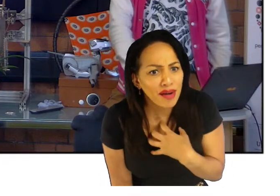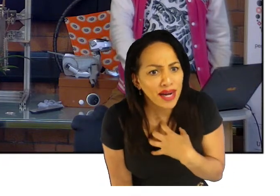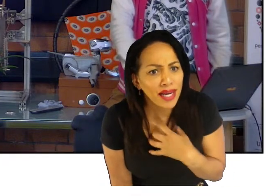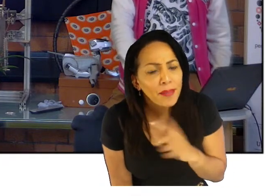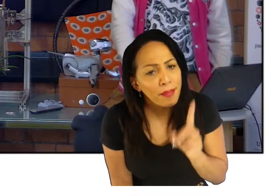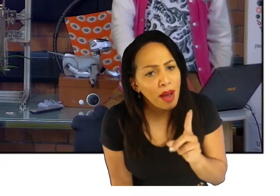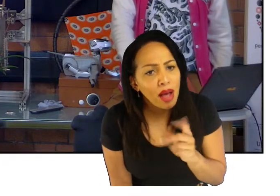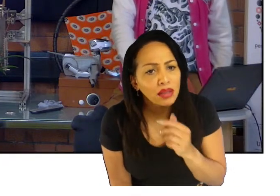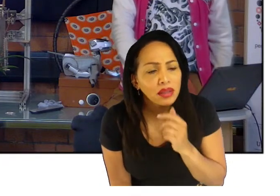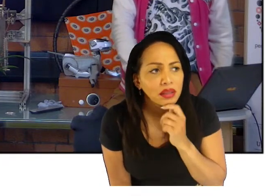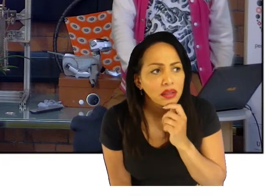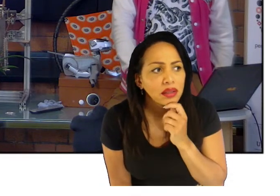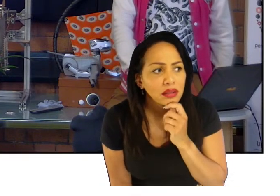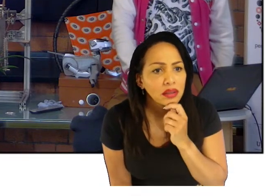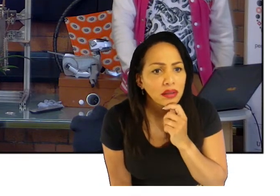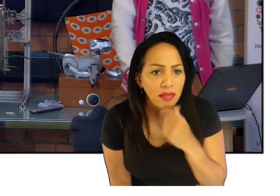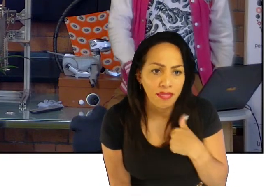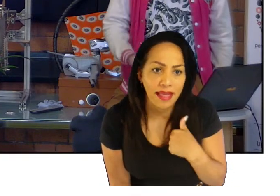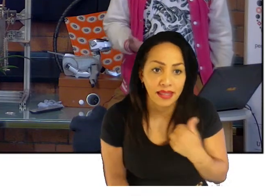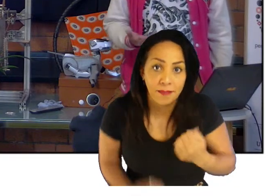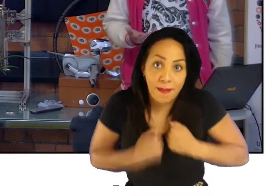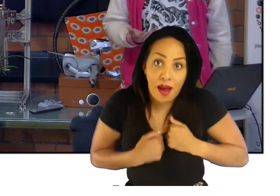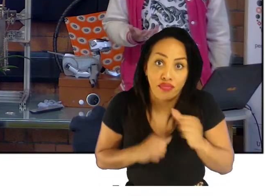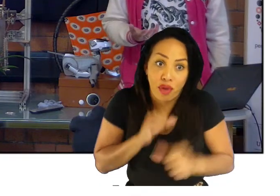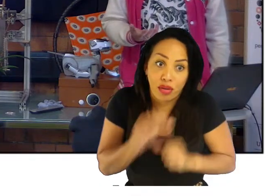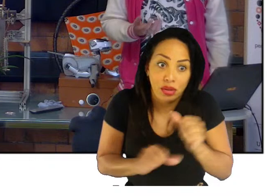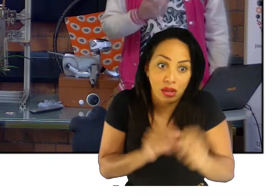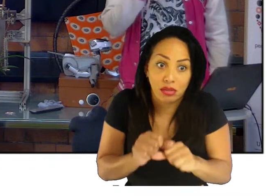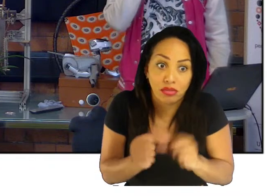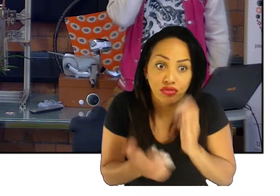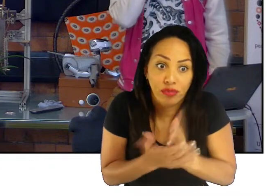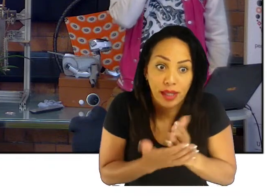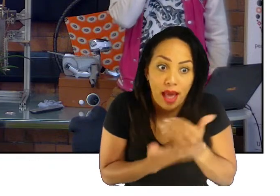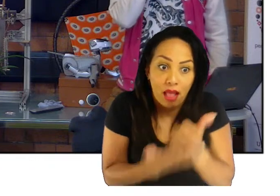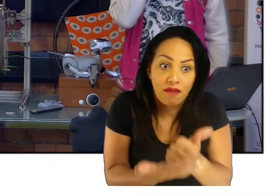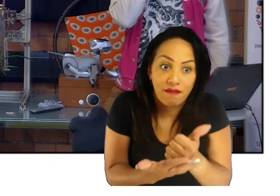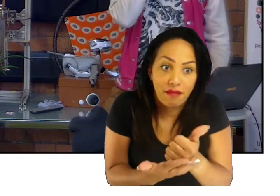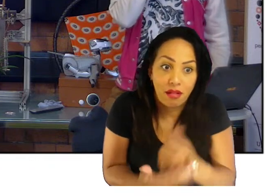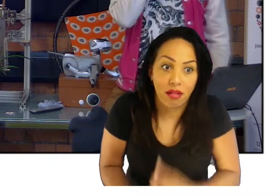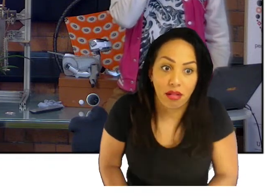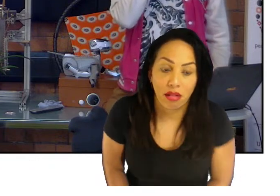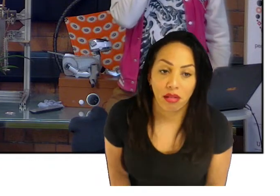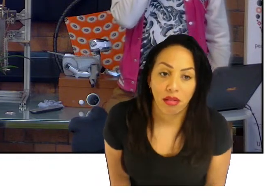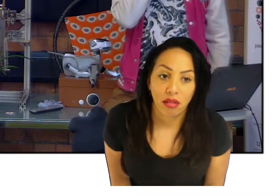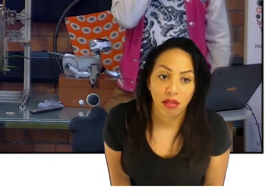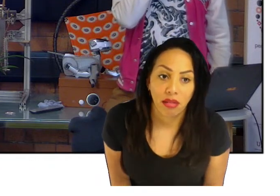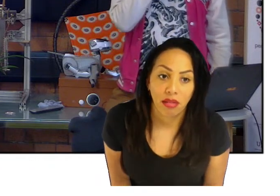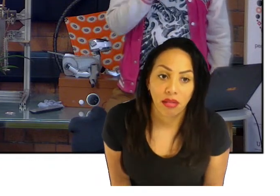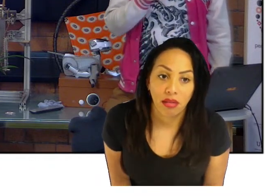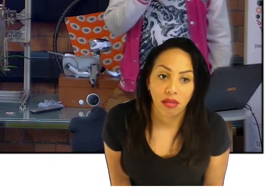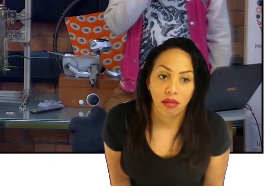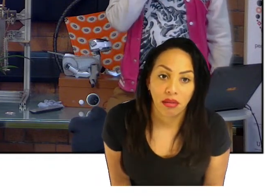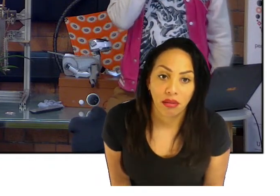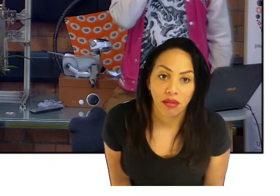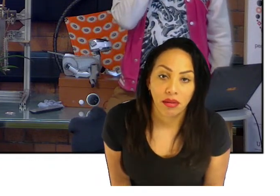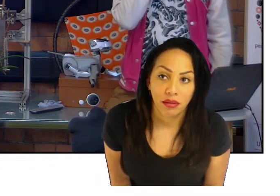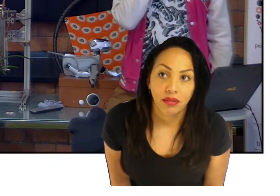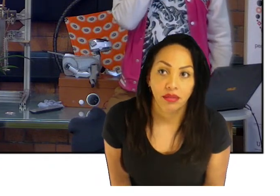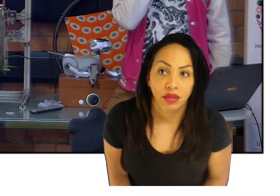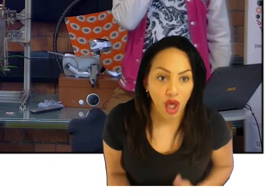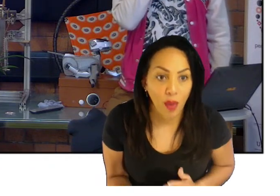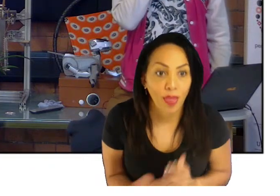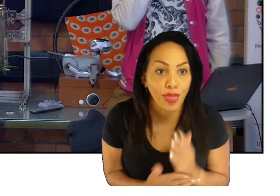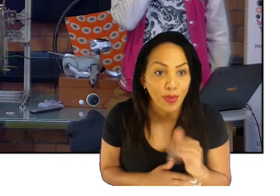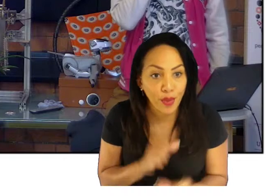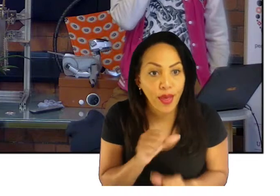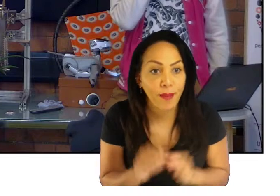clear answer, but it's certainly helpful to, I'm finding it helpful to be going through that process and